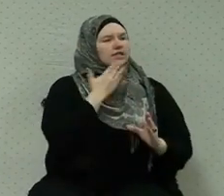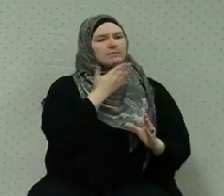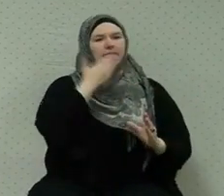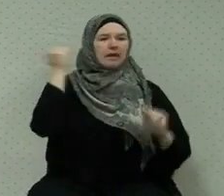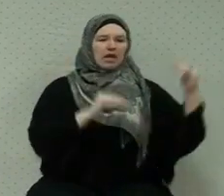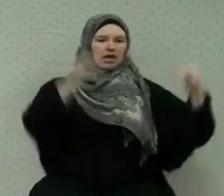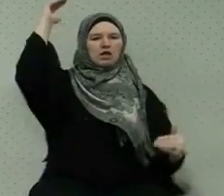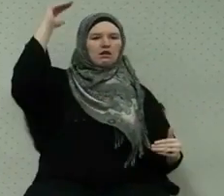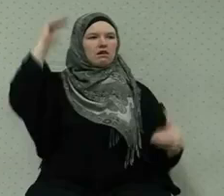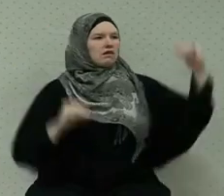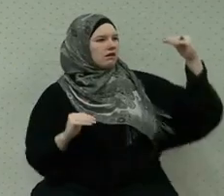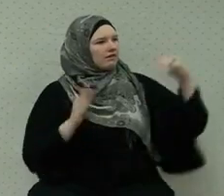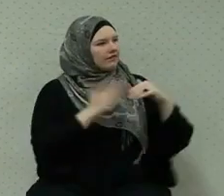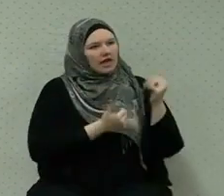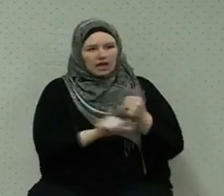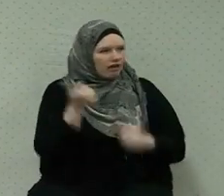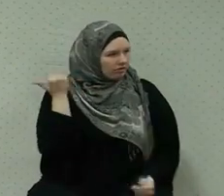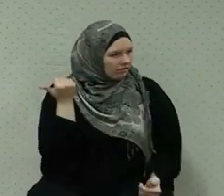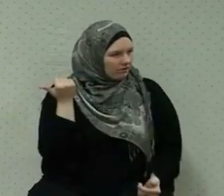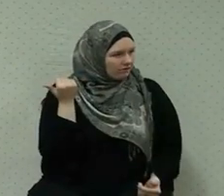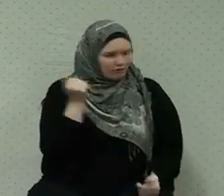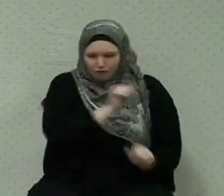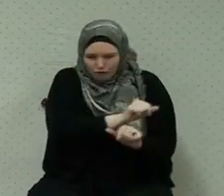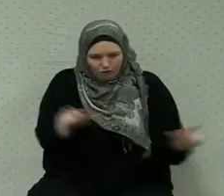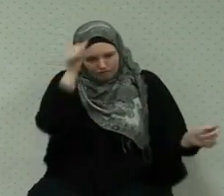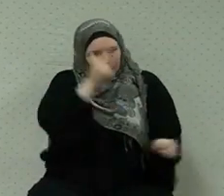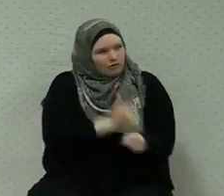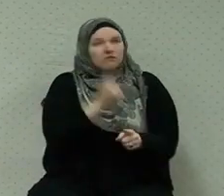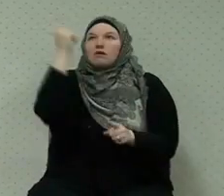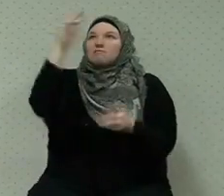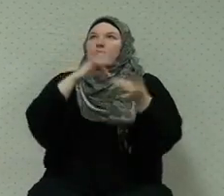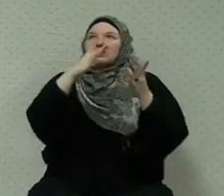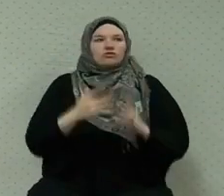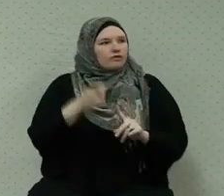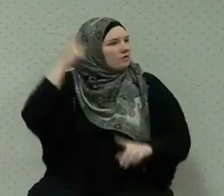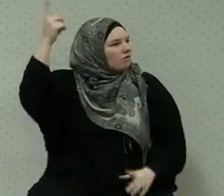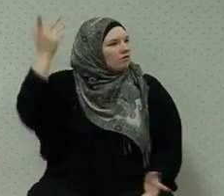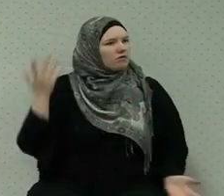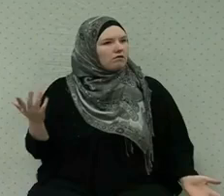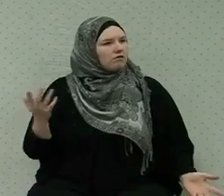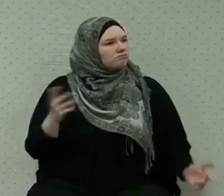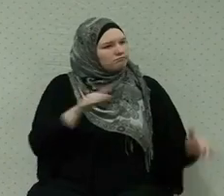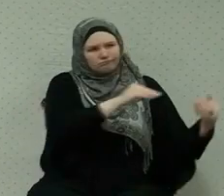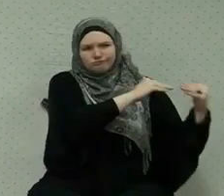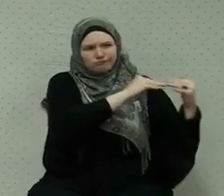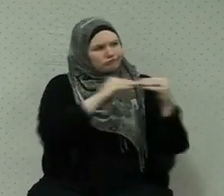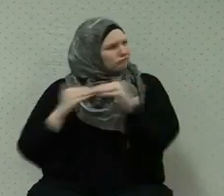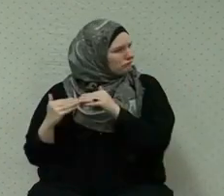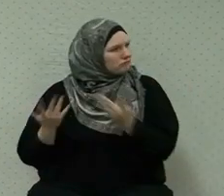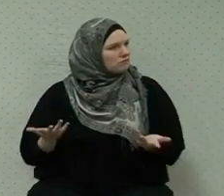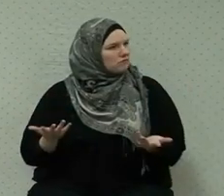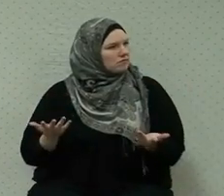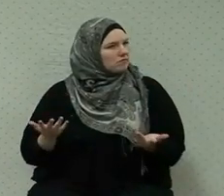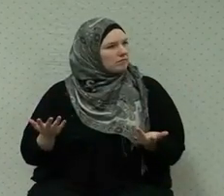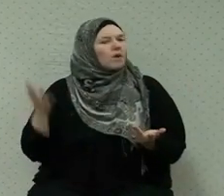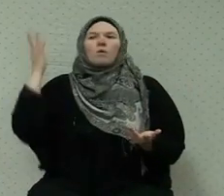or less great than any other. They are all brothers. They are all equal. Why are